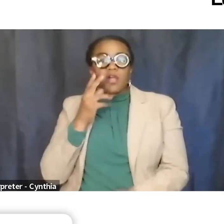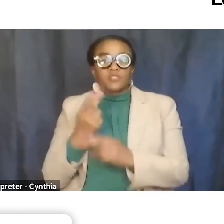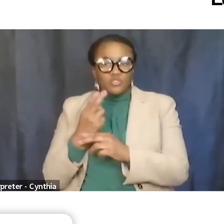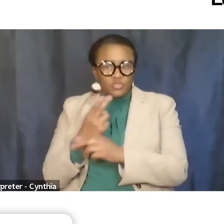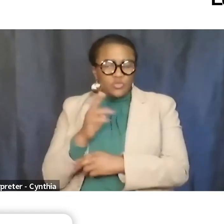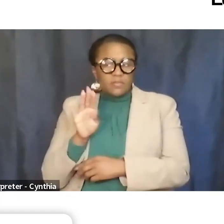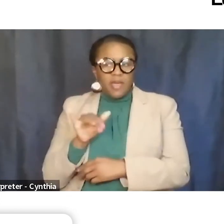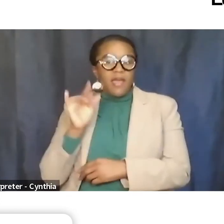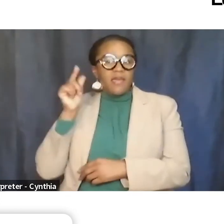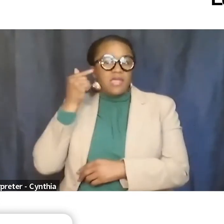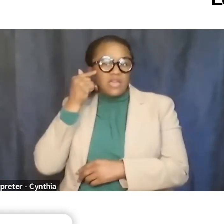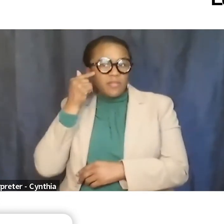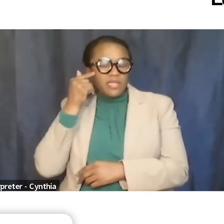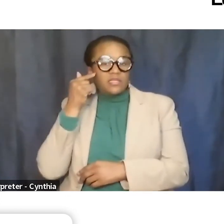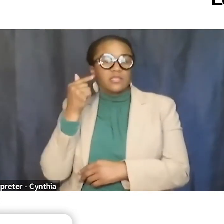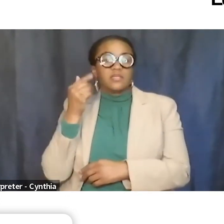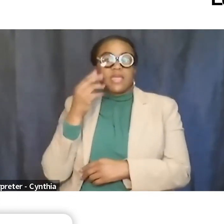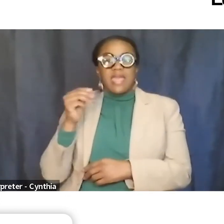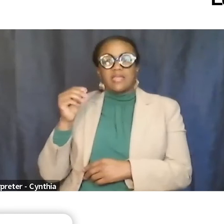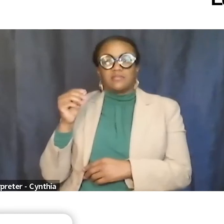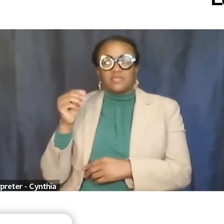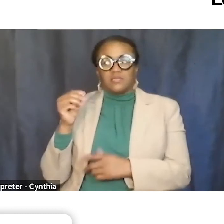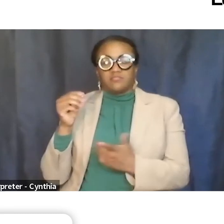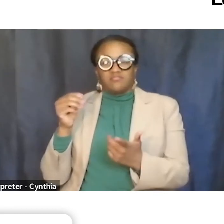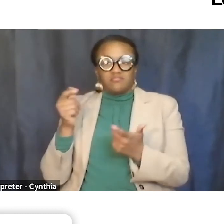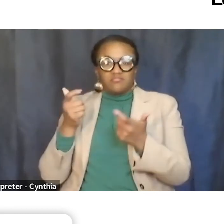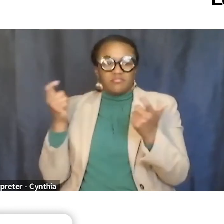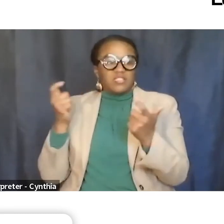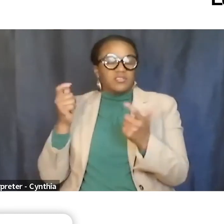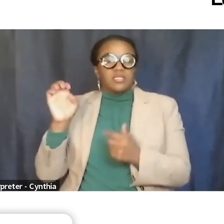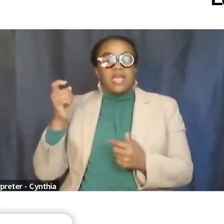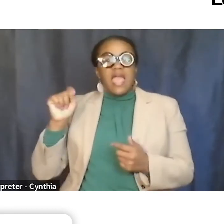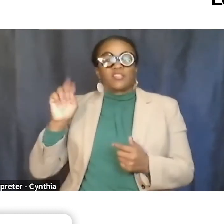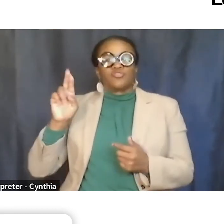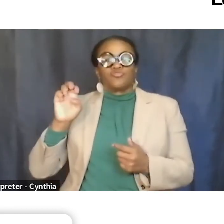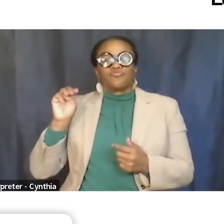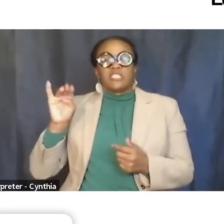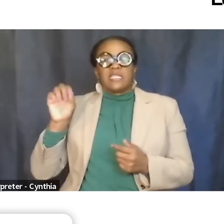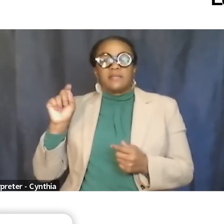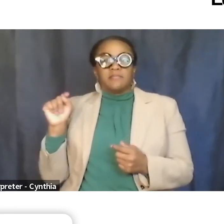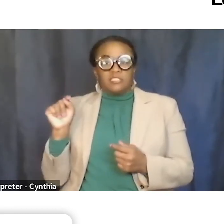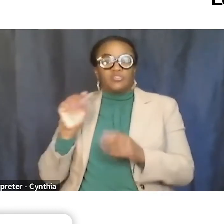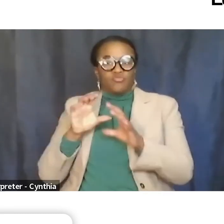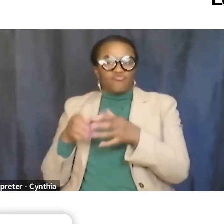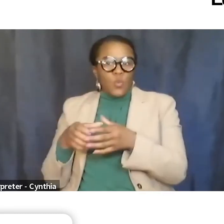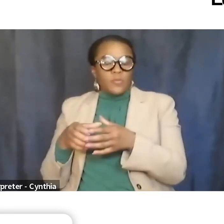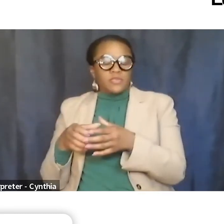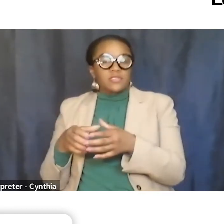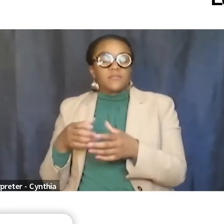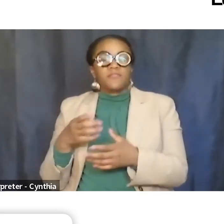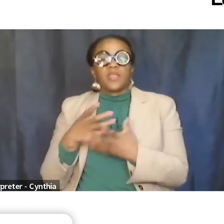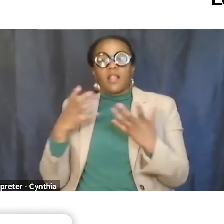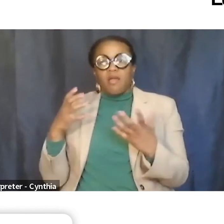government entities and extremist groups. So, ISIS, then there's a lot of